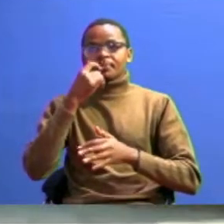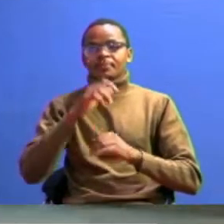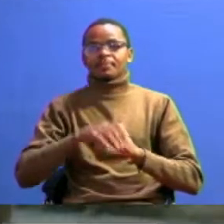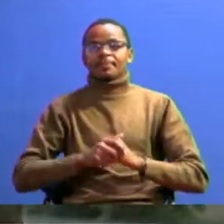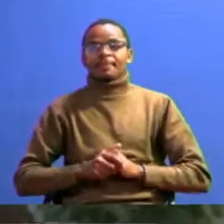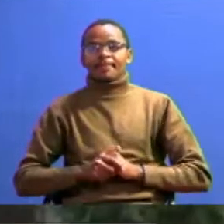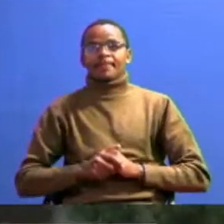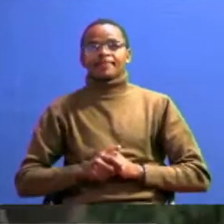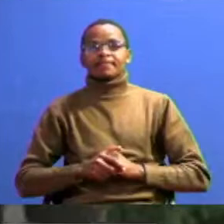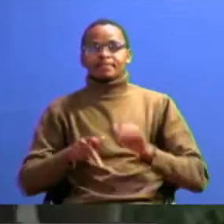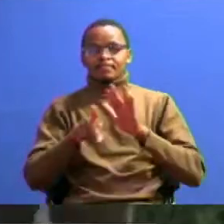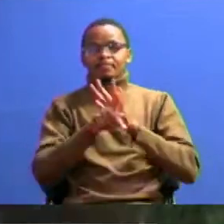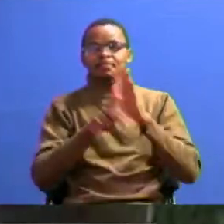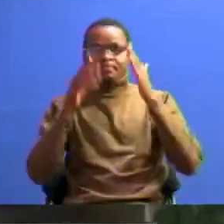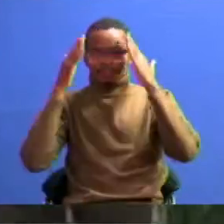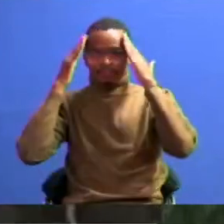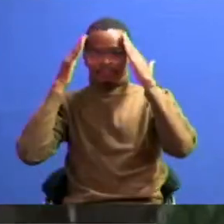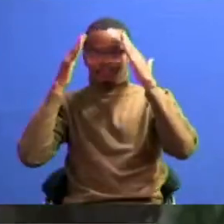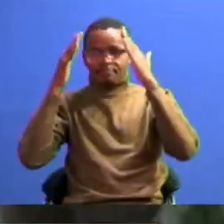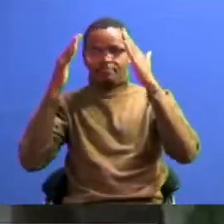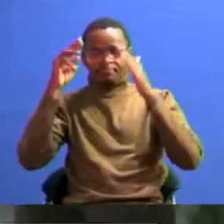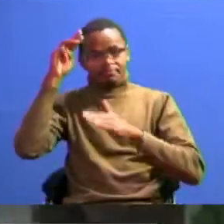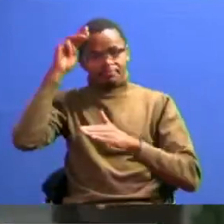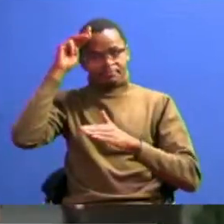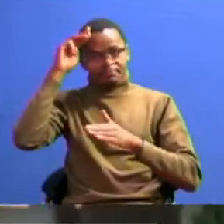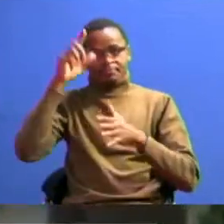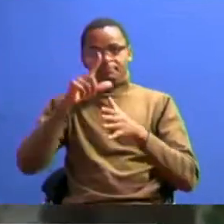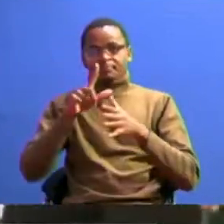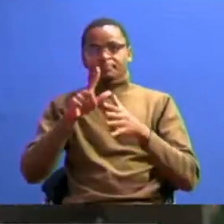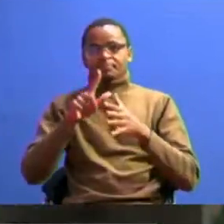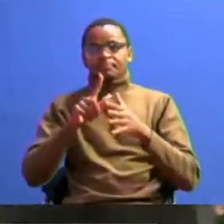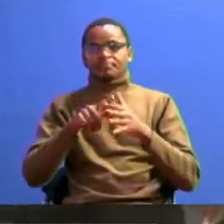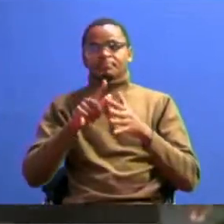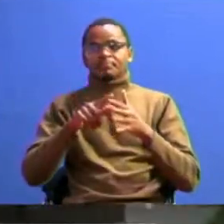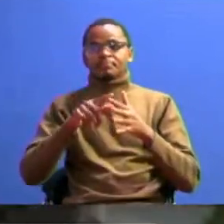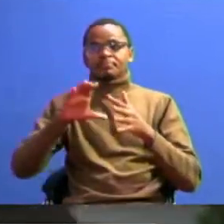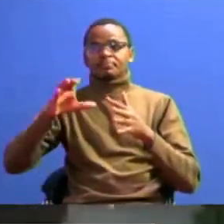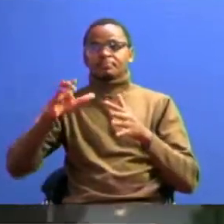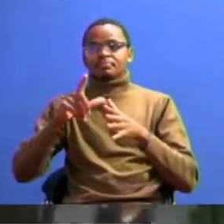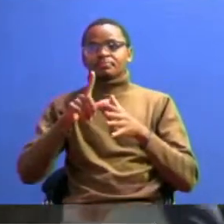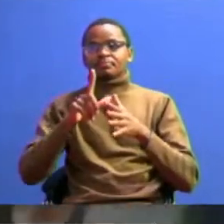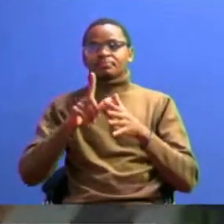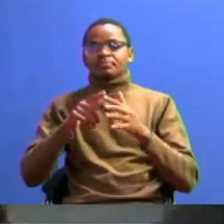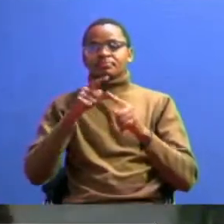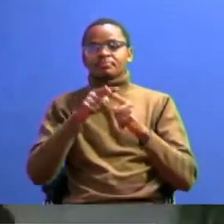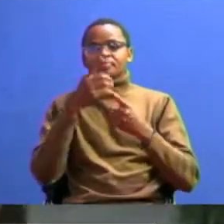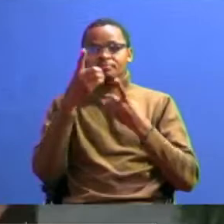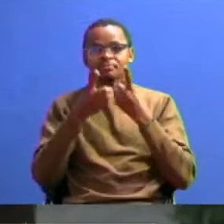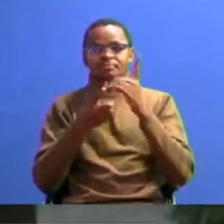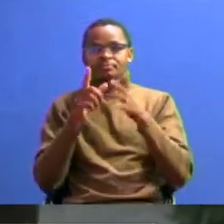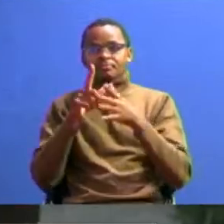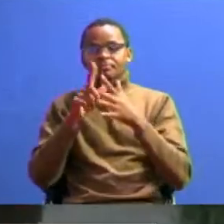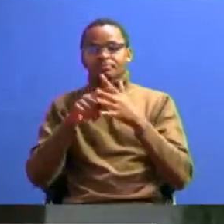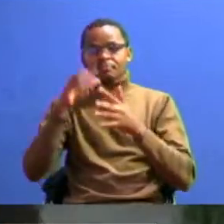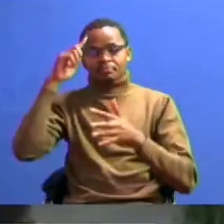The primary focus for the mental health workshop organized in Kilifi County today was to deliberate on the county's progress in fulfilling